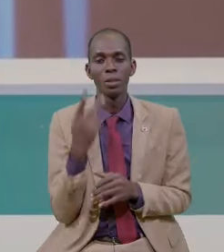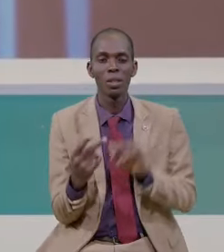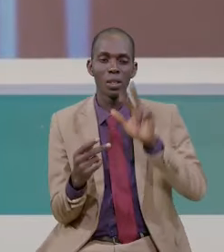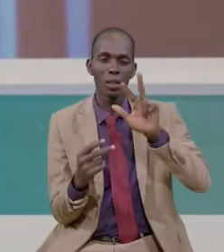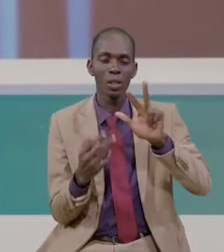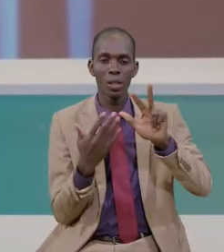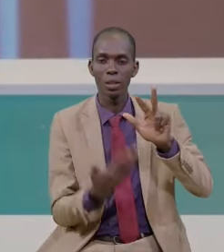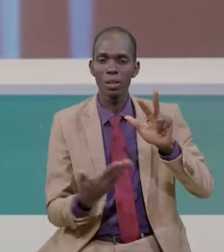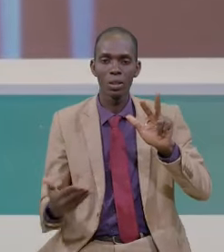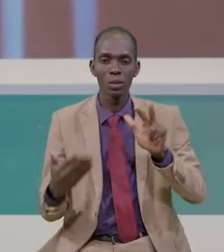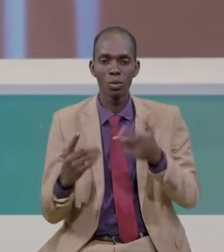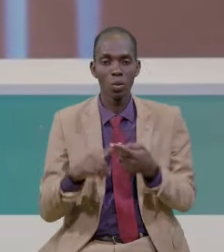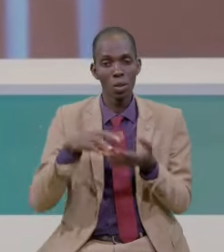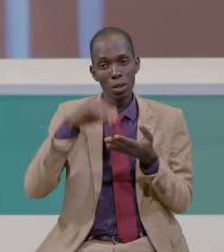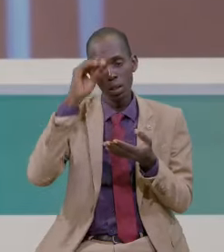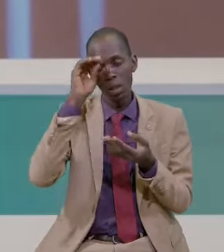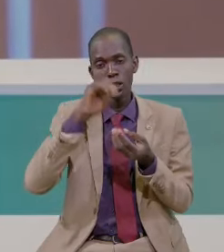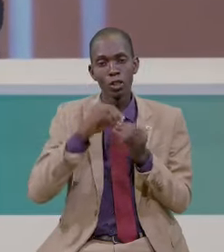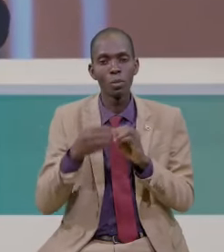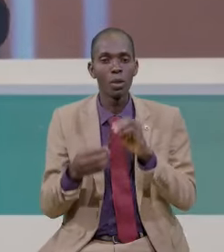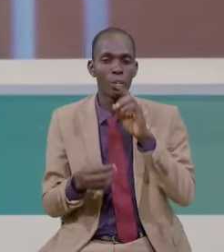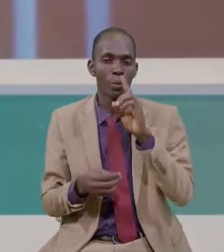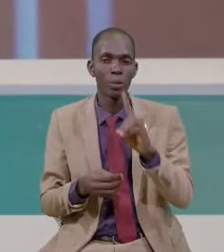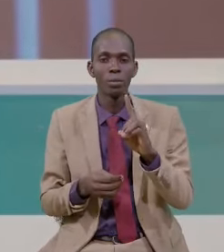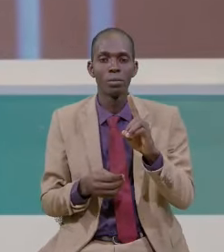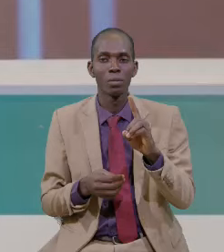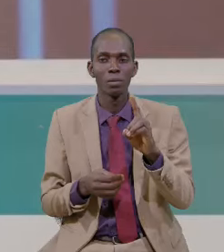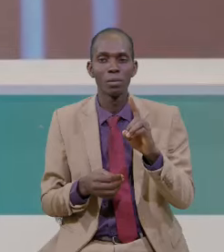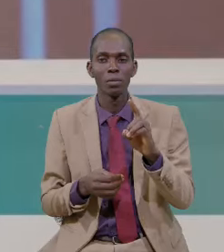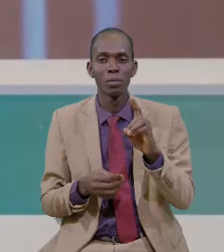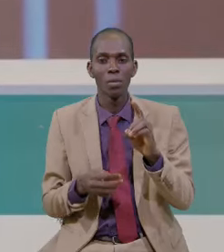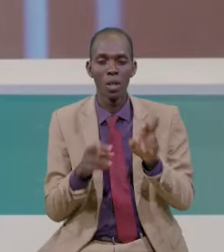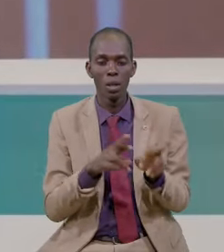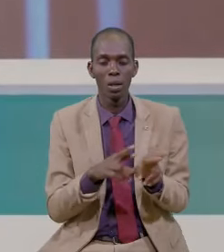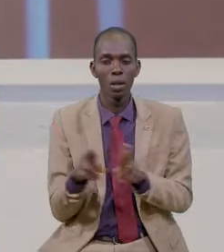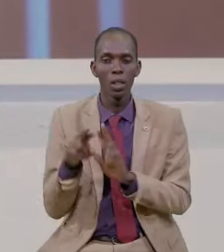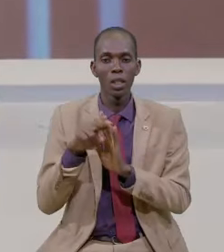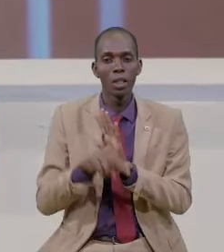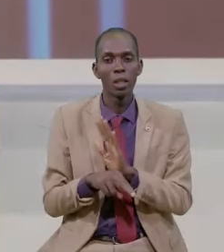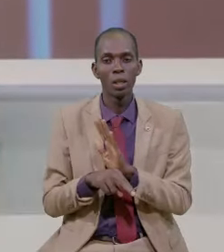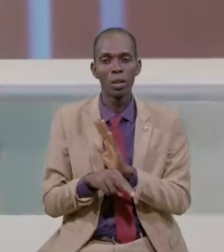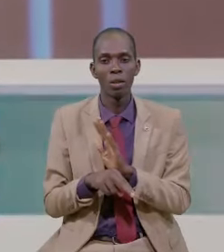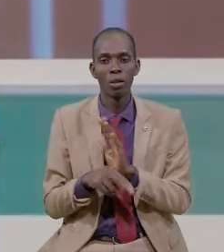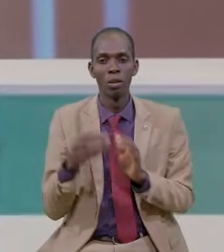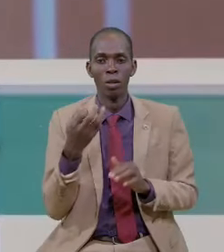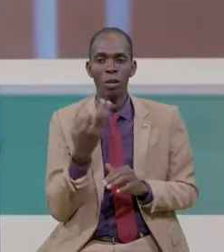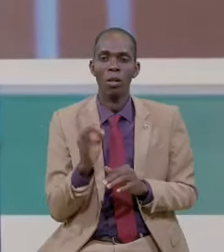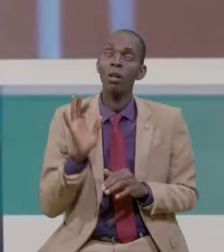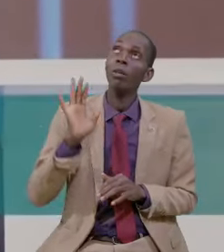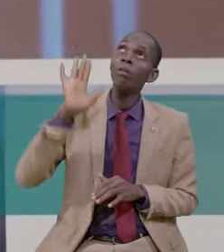here. Number one, we're looking at readiness of his present